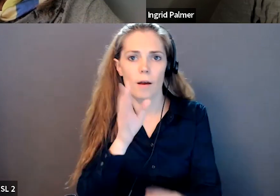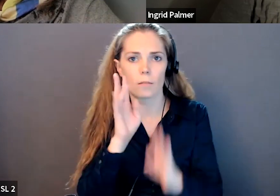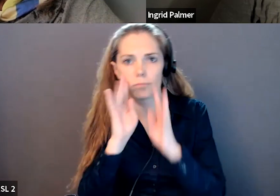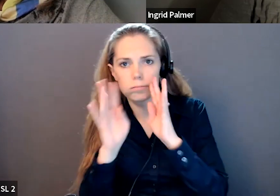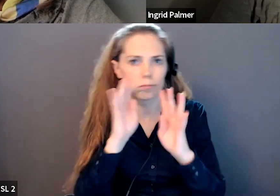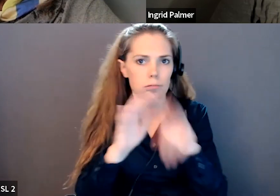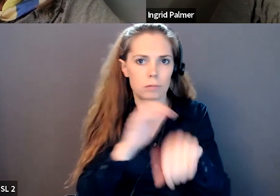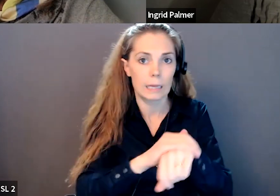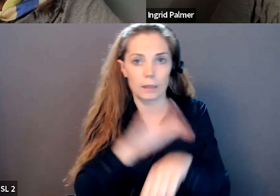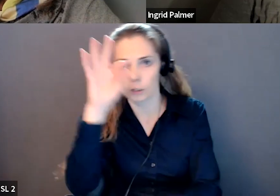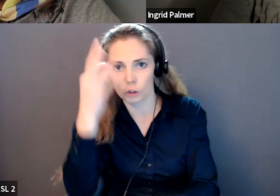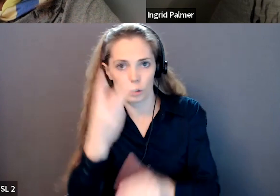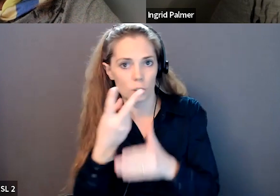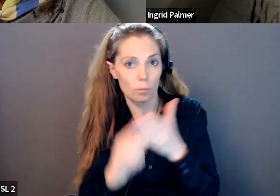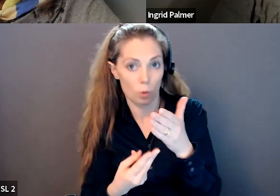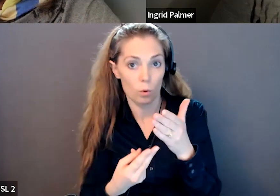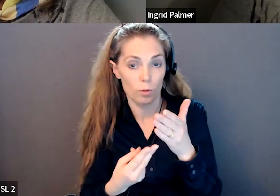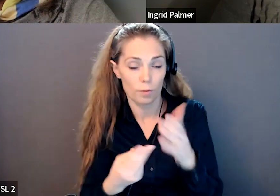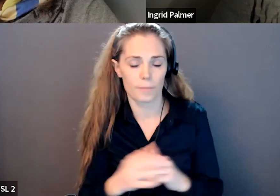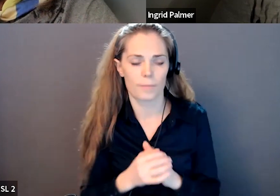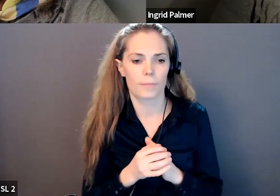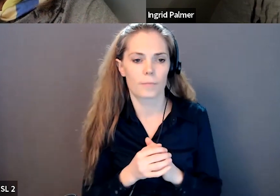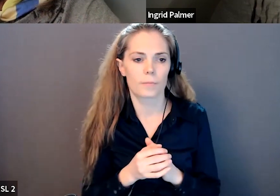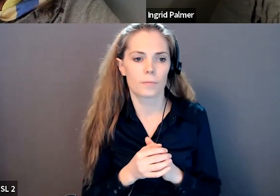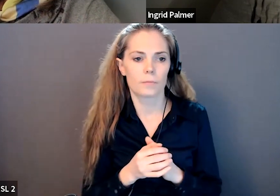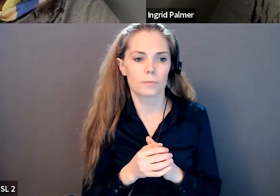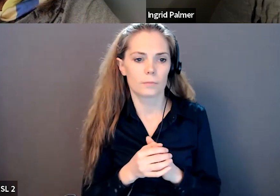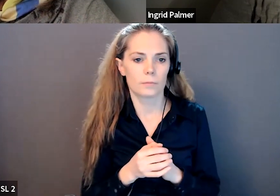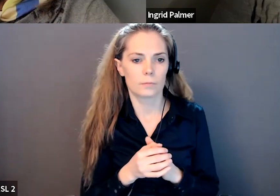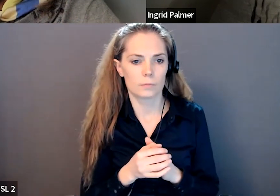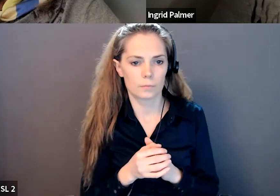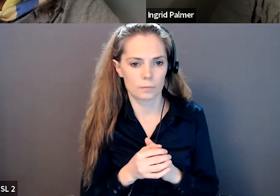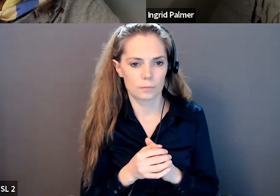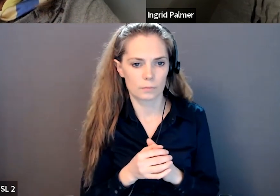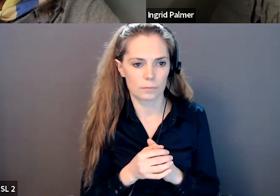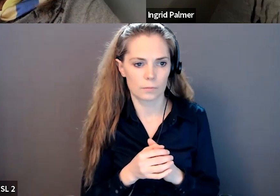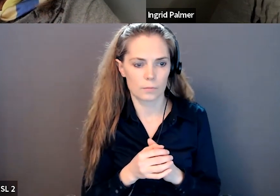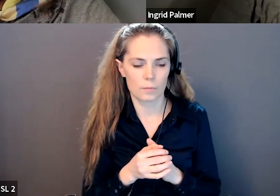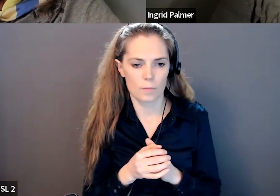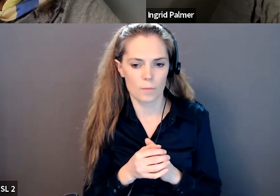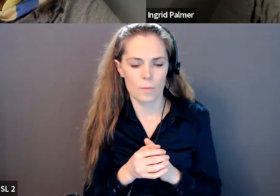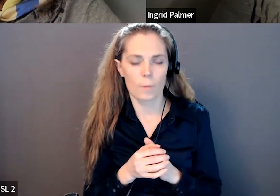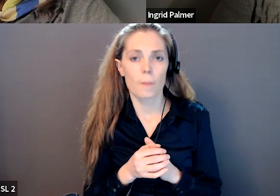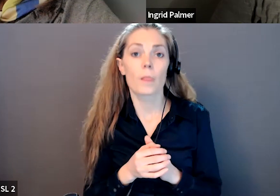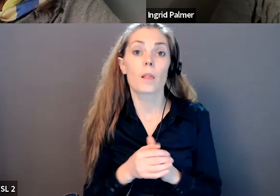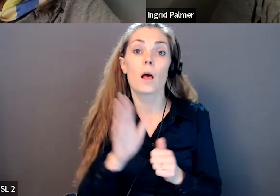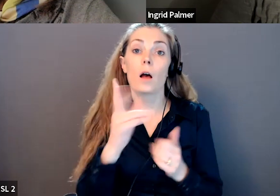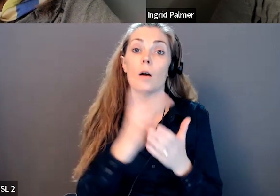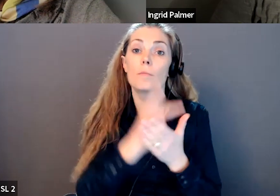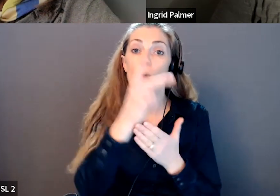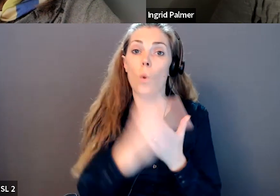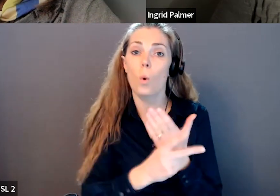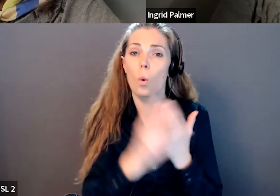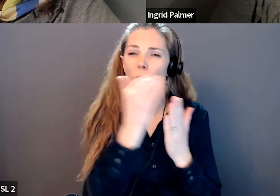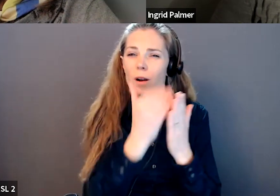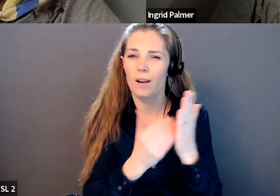est disponible. Il y aura une note dans le programme. Des interprètes